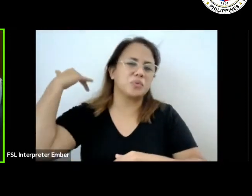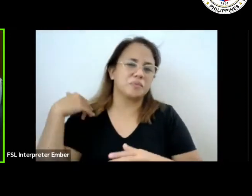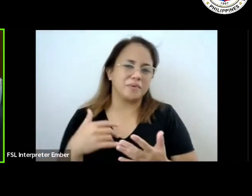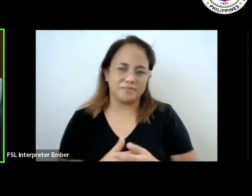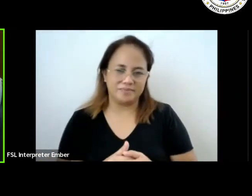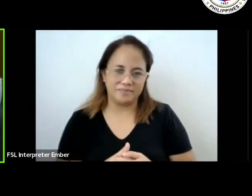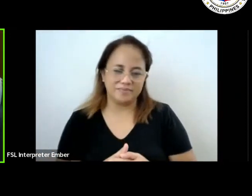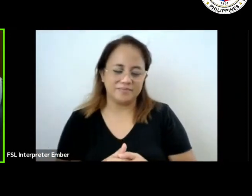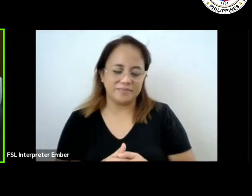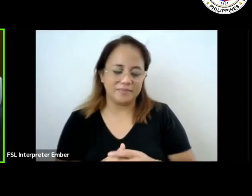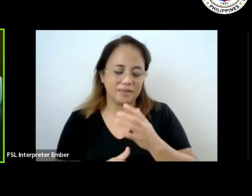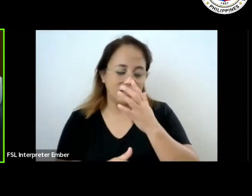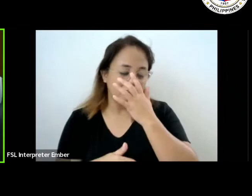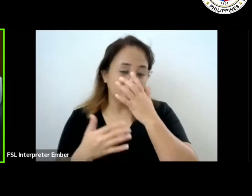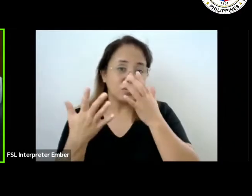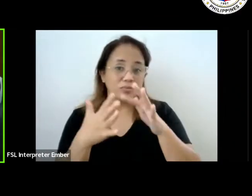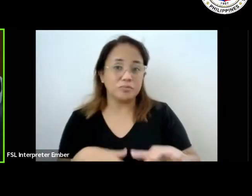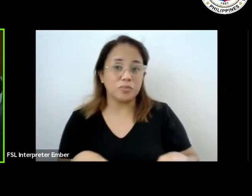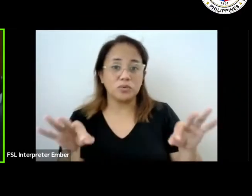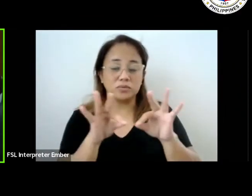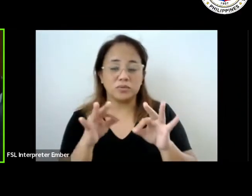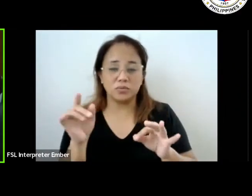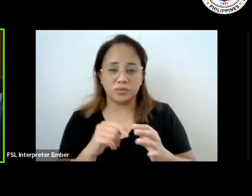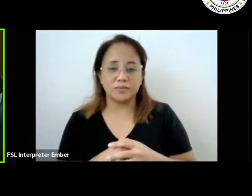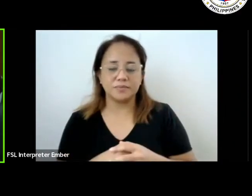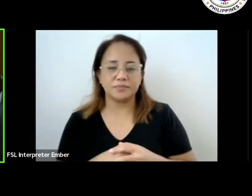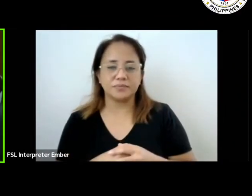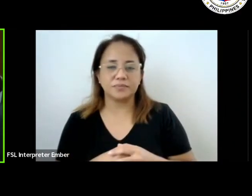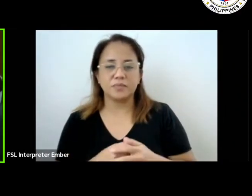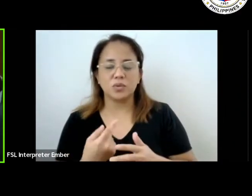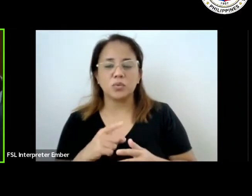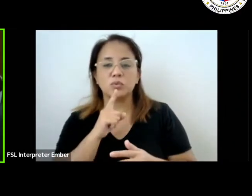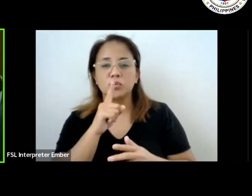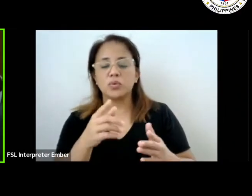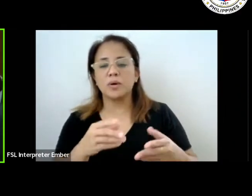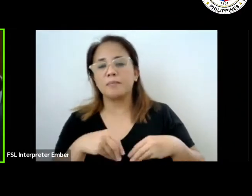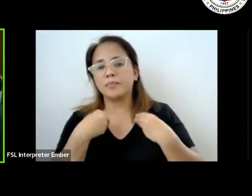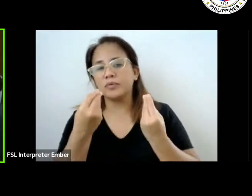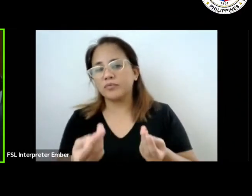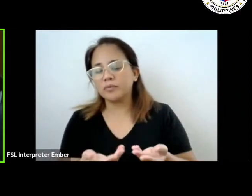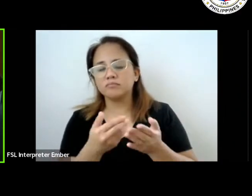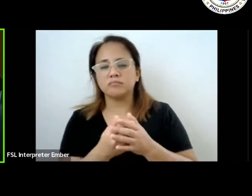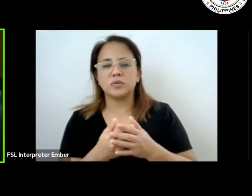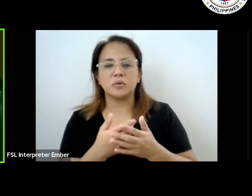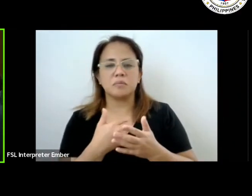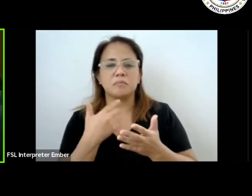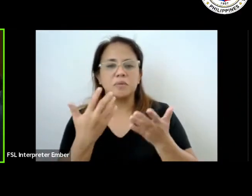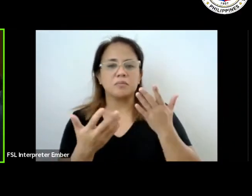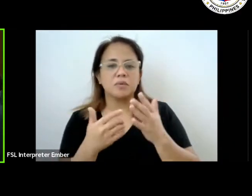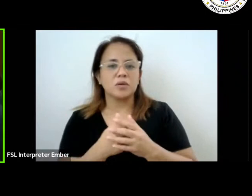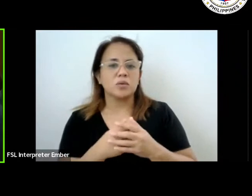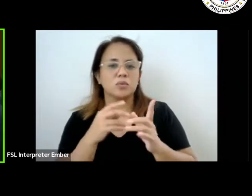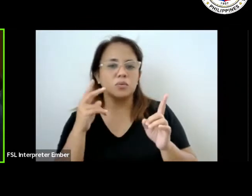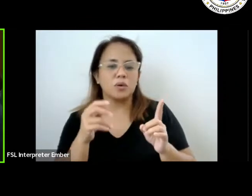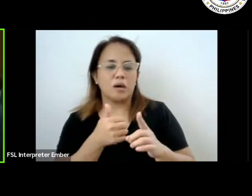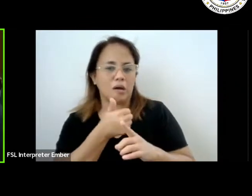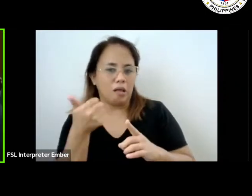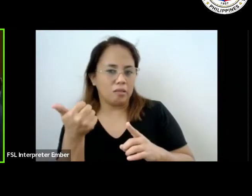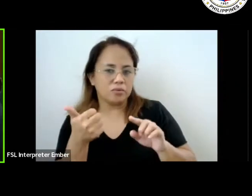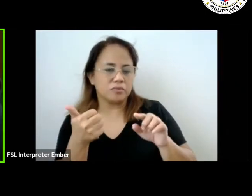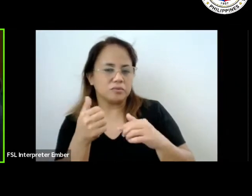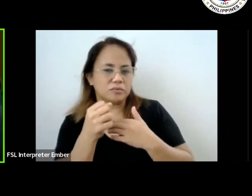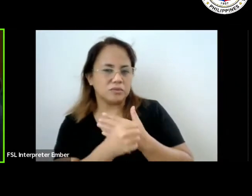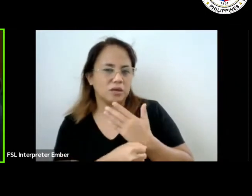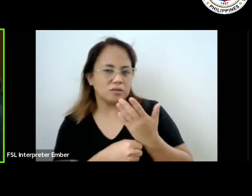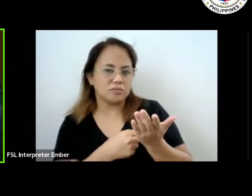I think it's really important that we really provide this, and probably we'll look at the other side of the coin, not